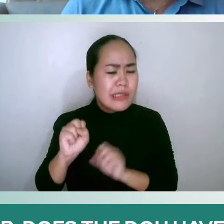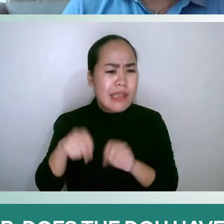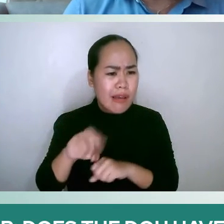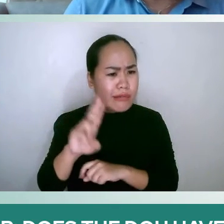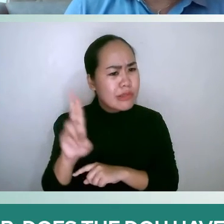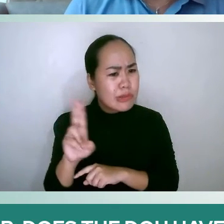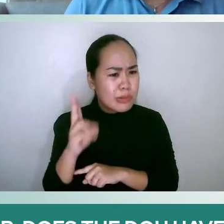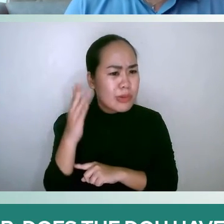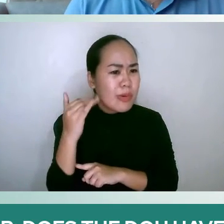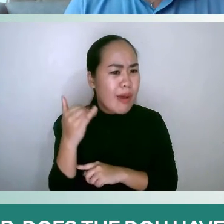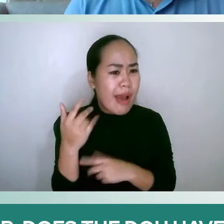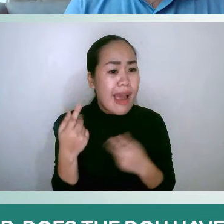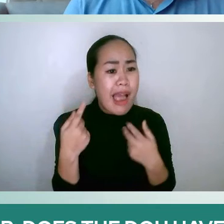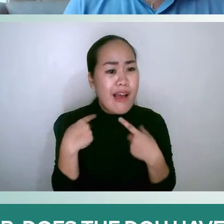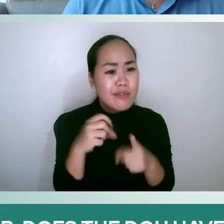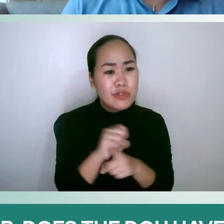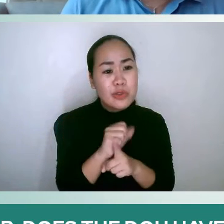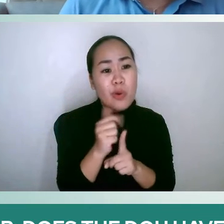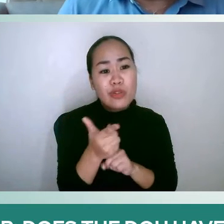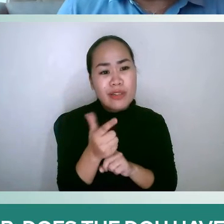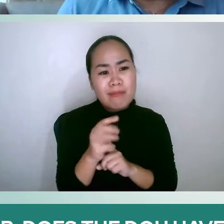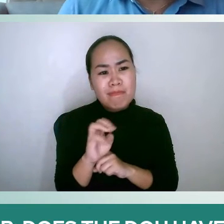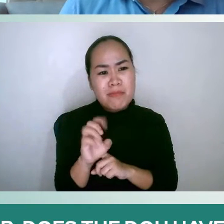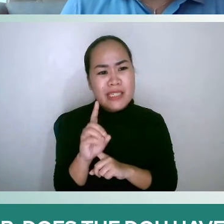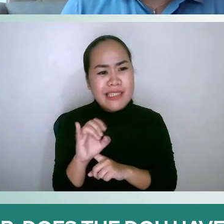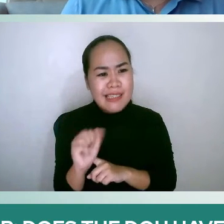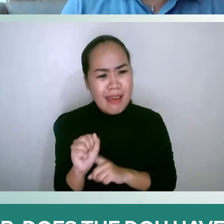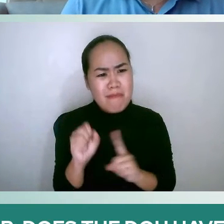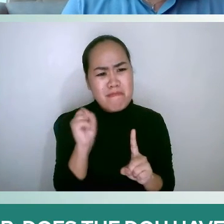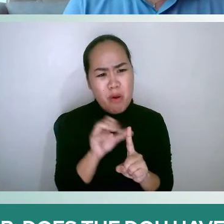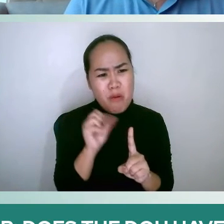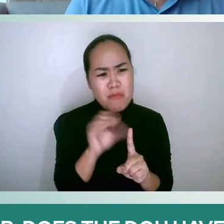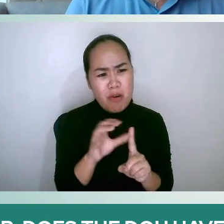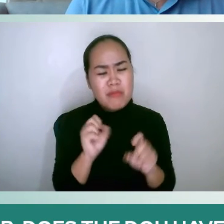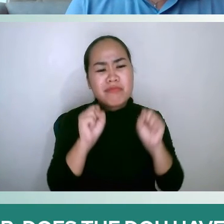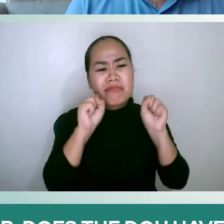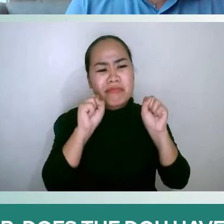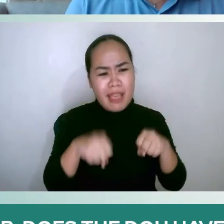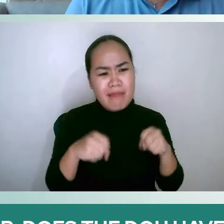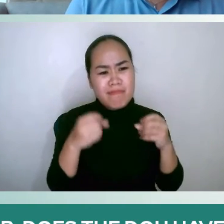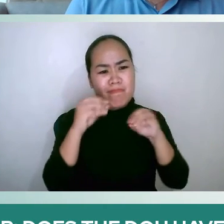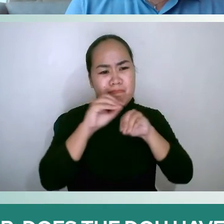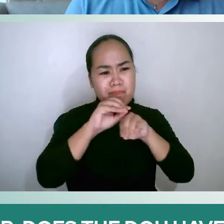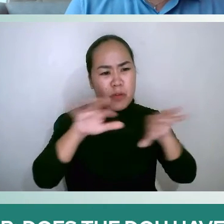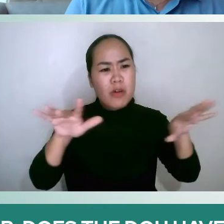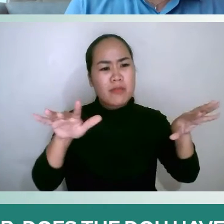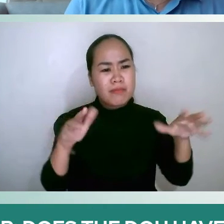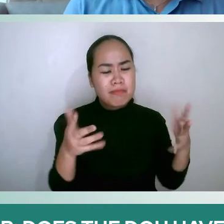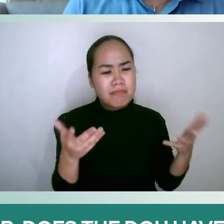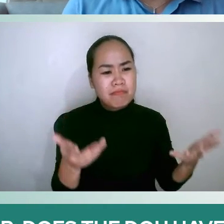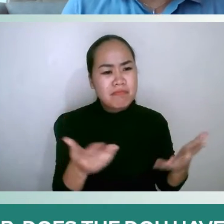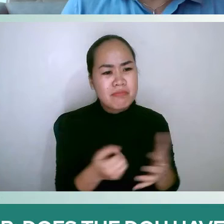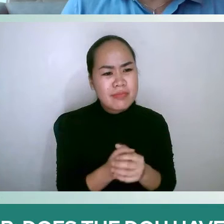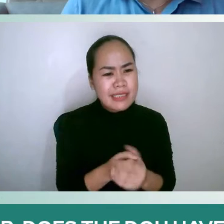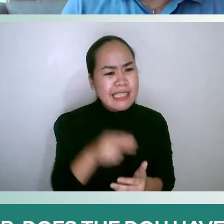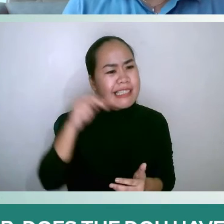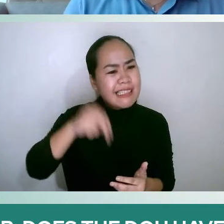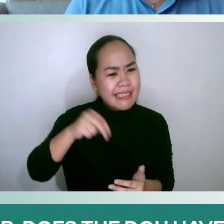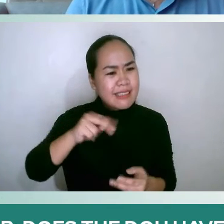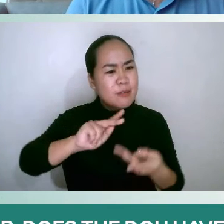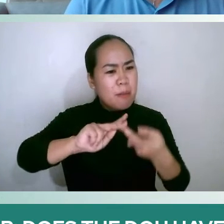social media. I mean, the popularity of social media. So we need to partner with them too.